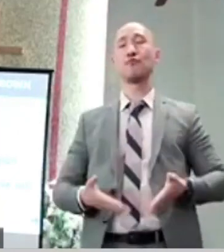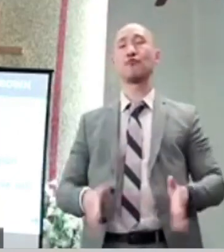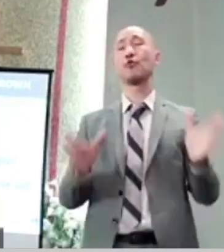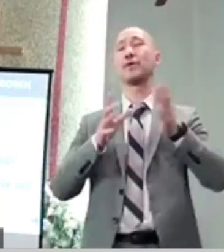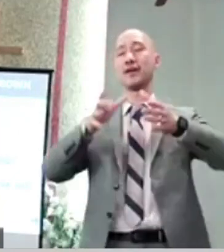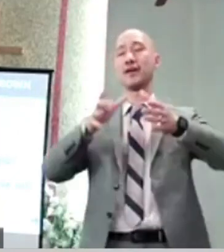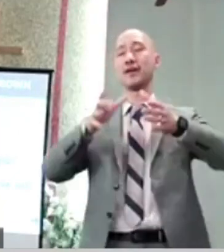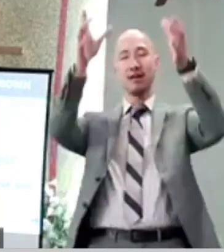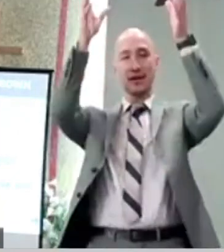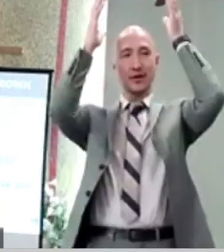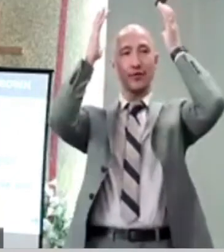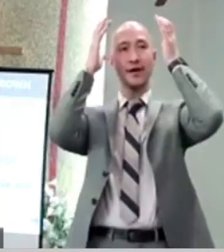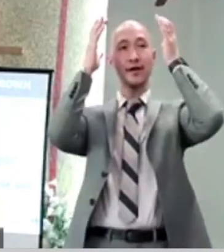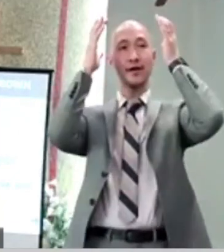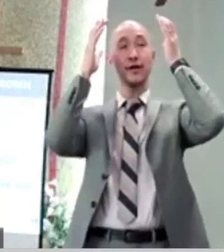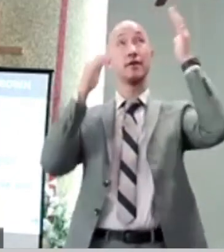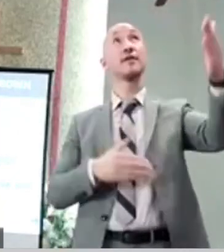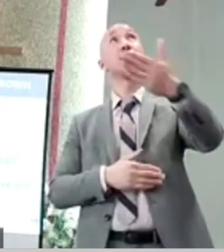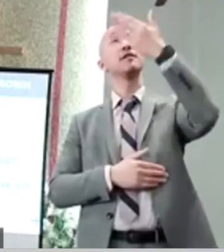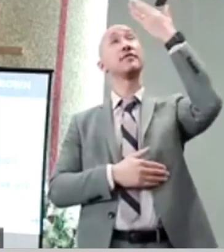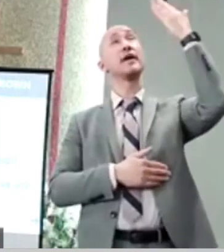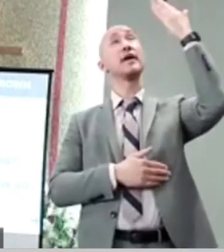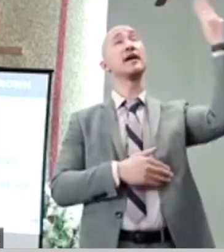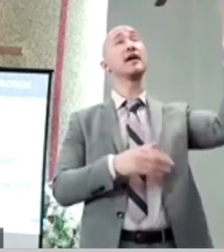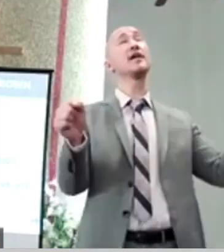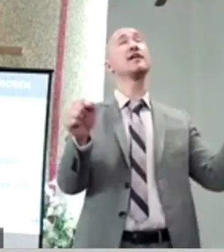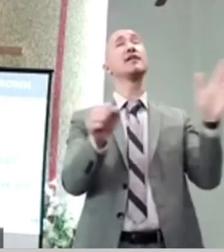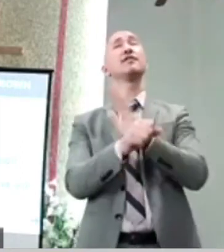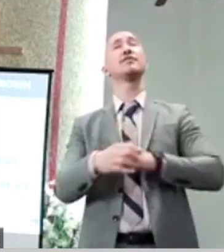mansion, robe and a crown,